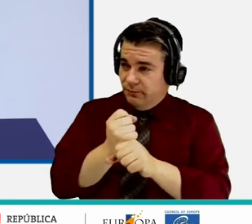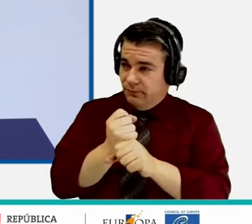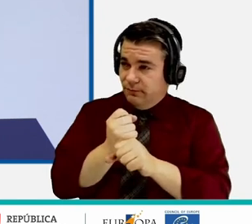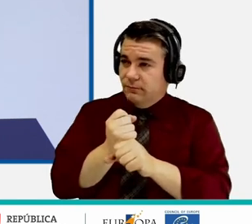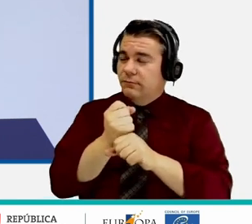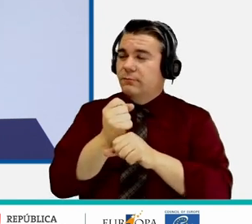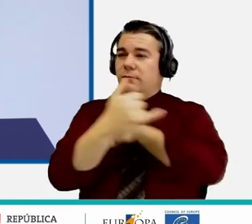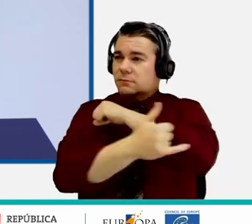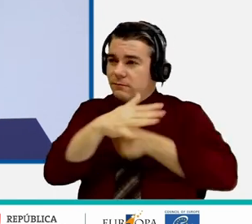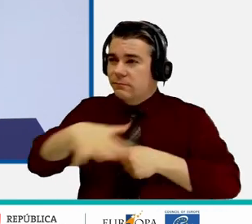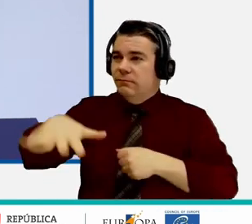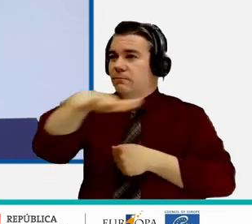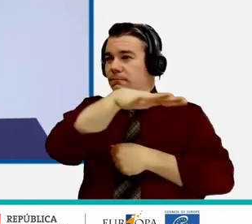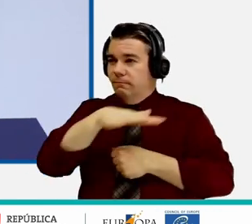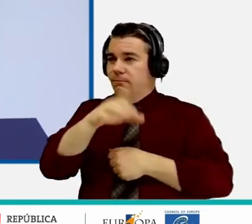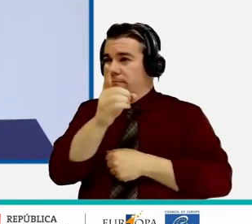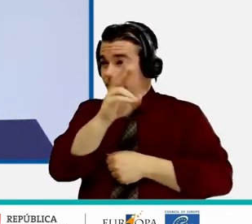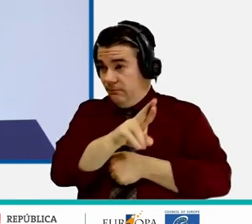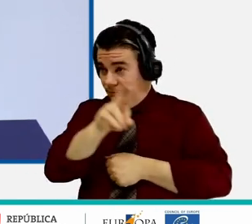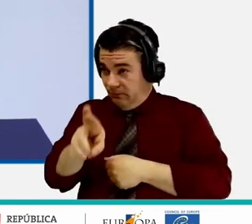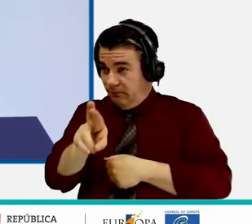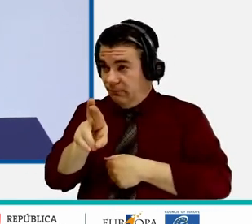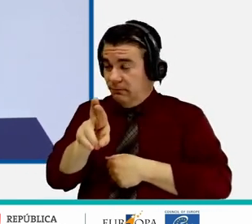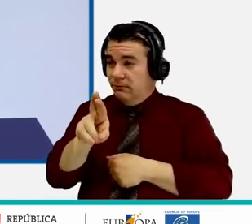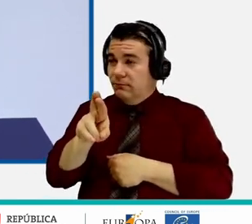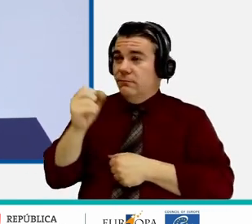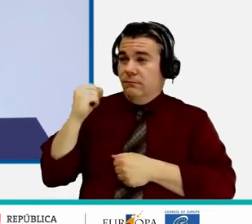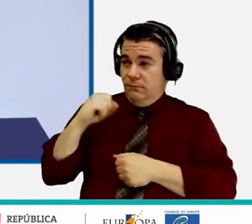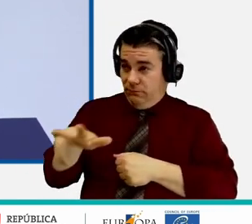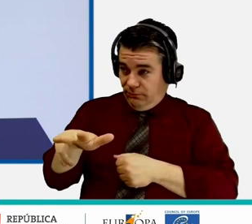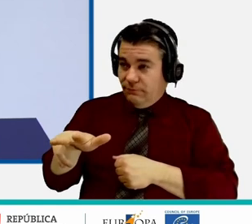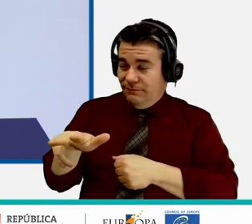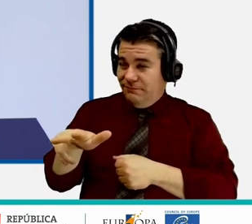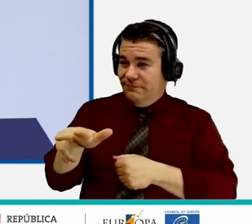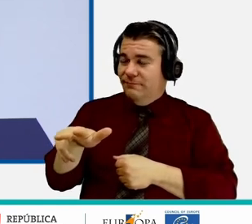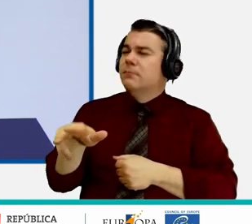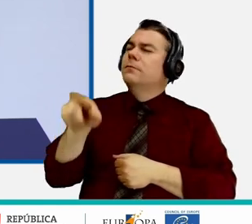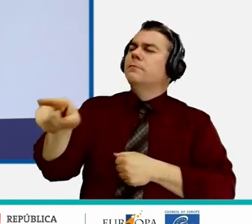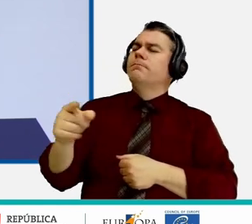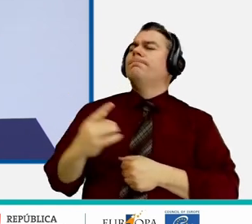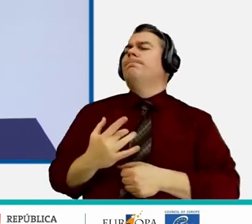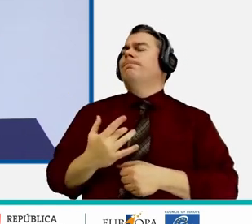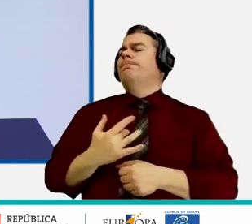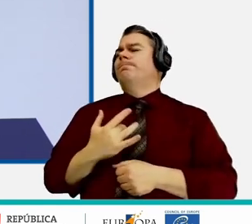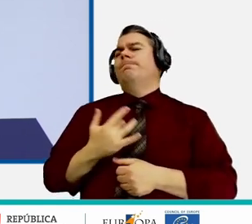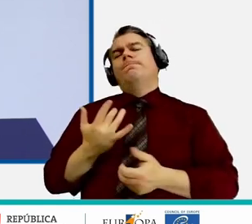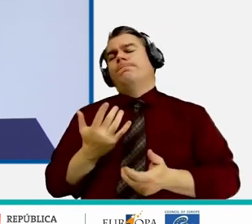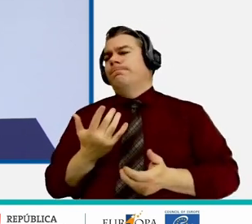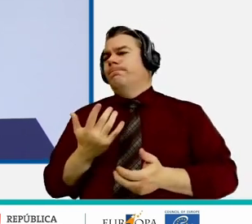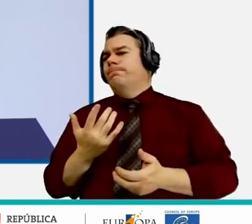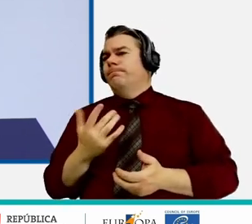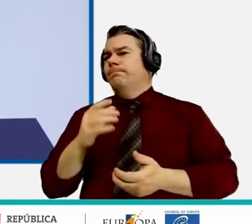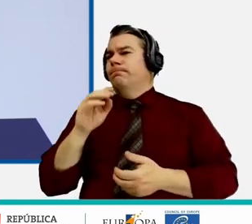Platform for DRR in Portugal. And how do you think initiatives such as